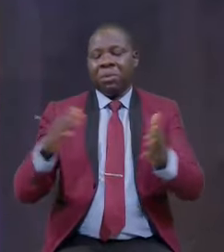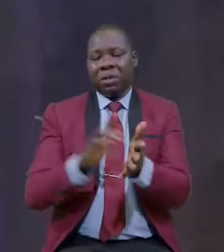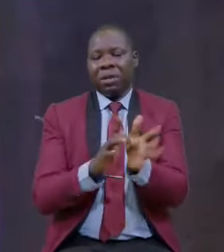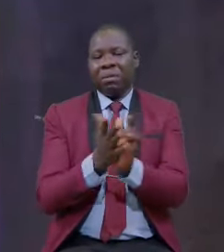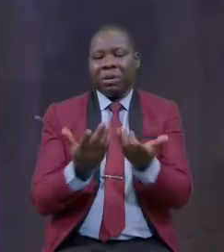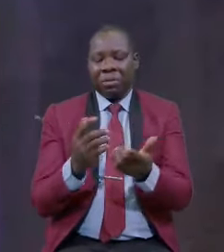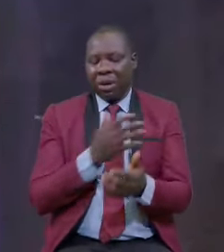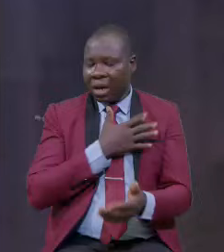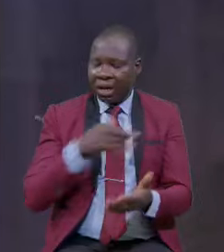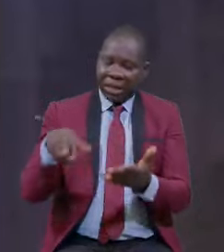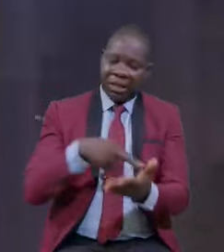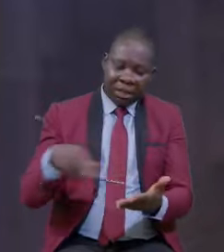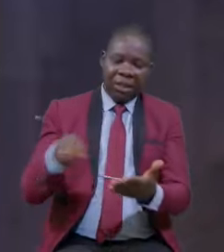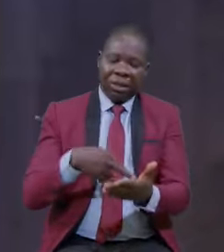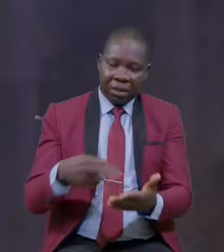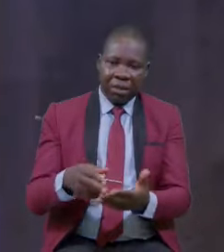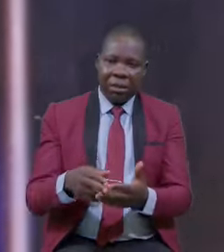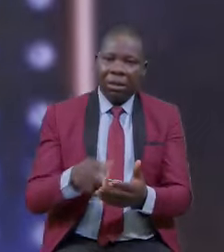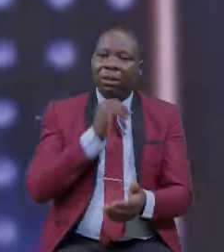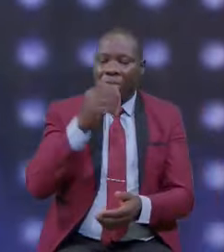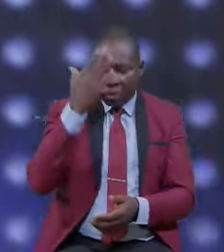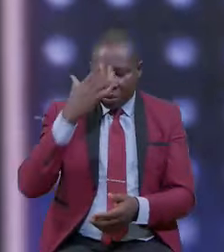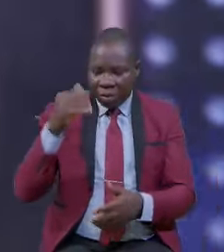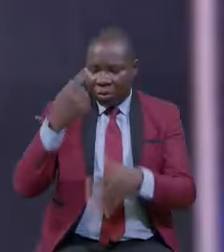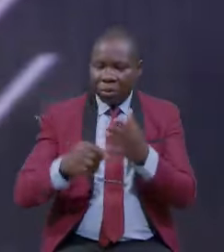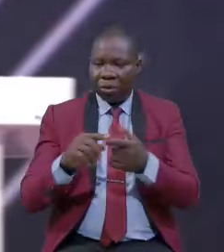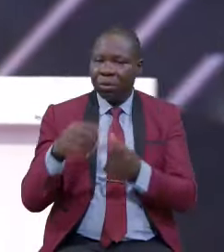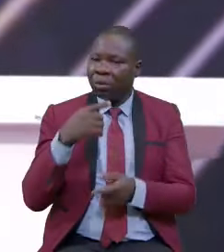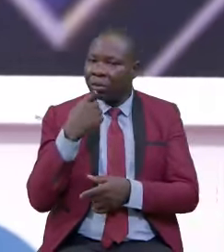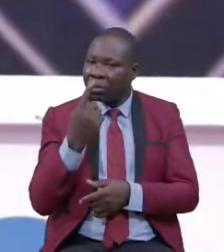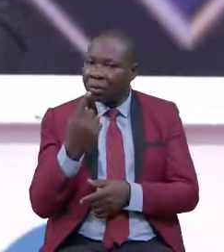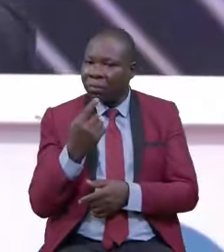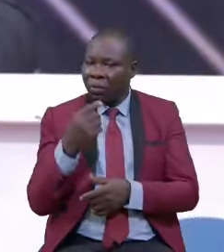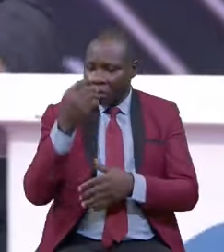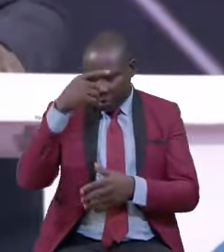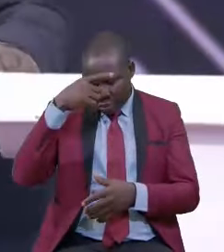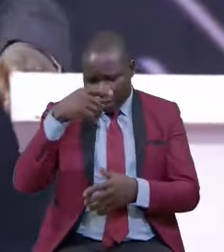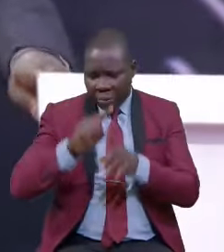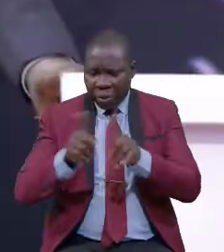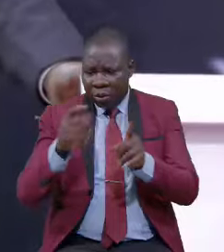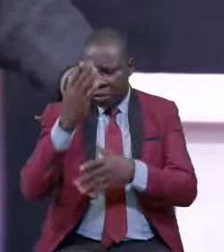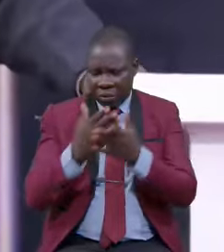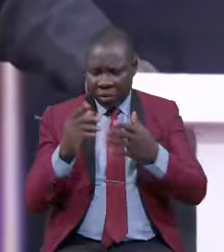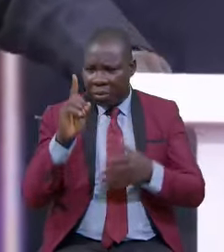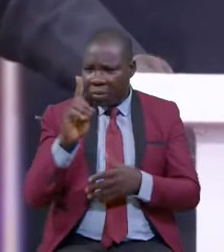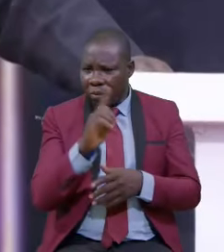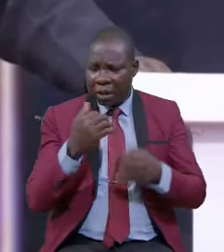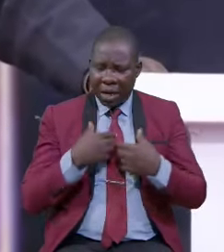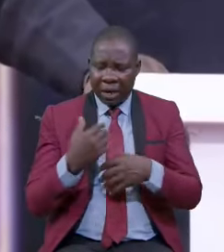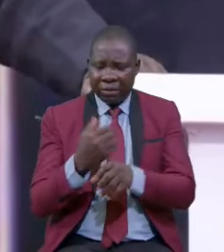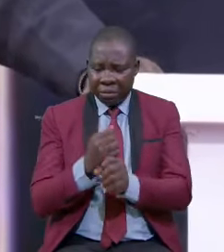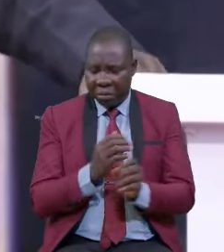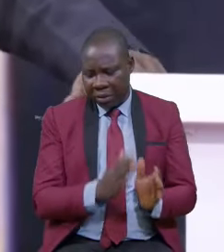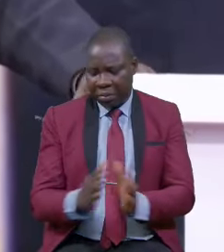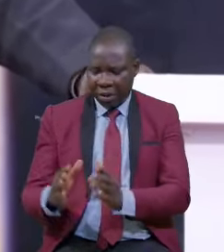say, but somebody had made arrangement and knew that we were there. What others are worried about, and they're already planning